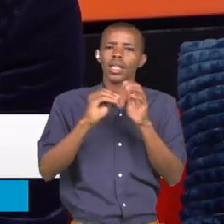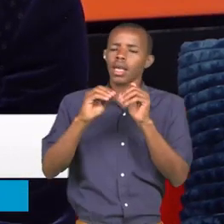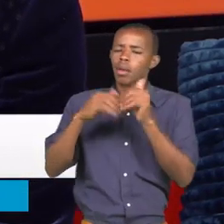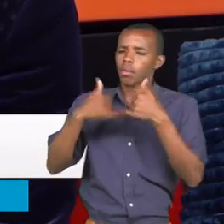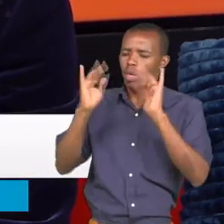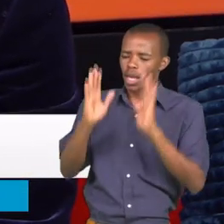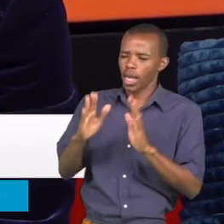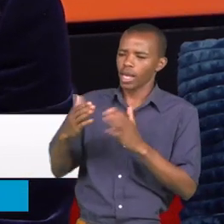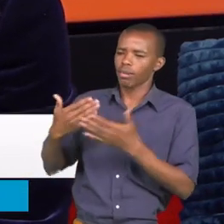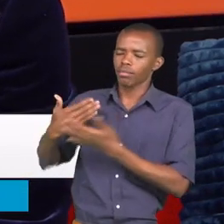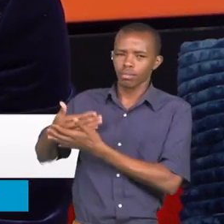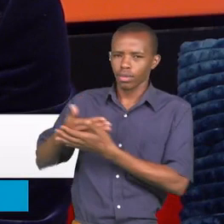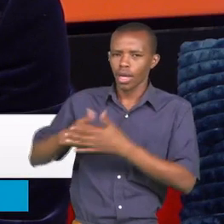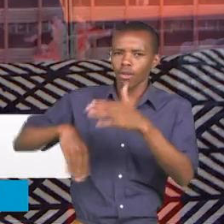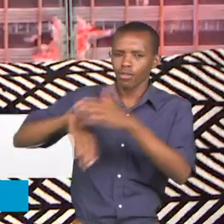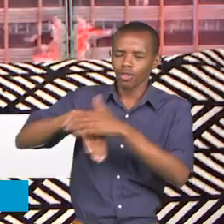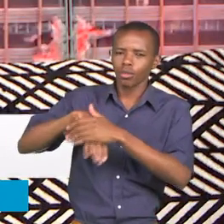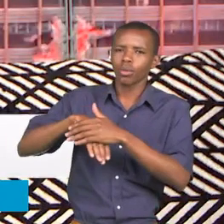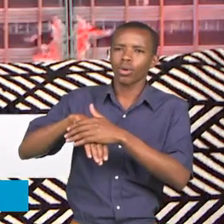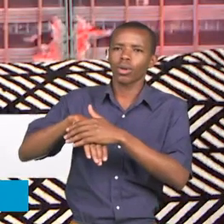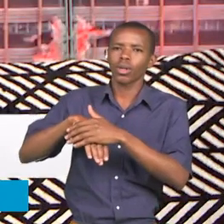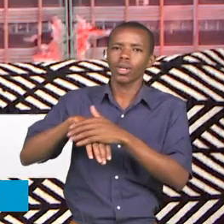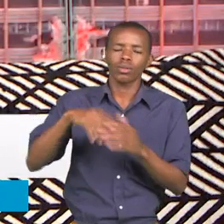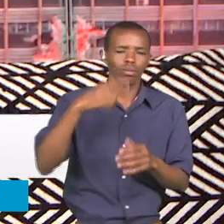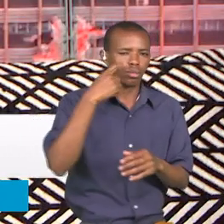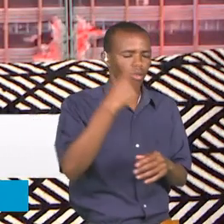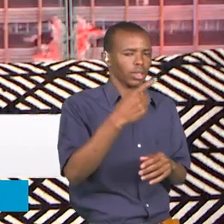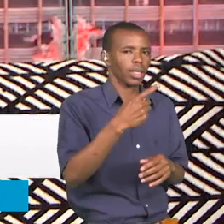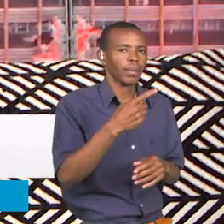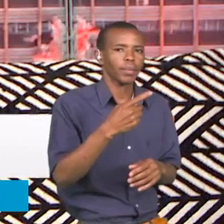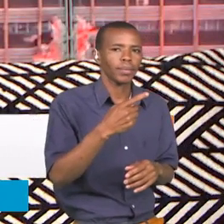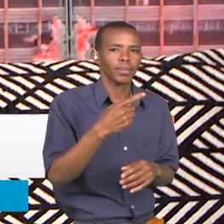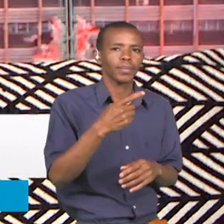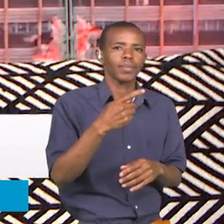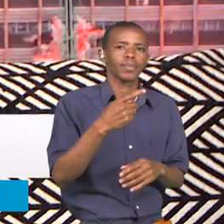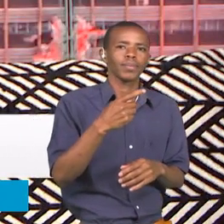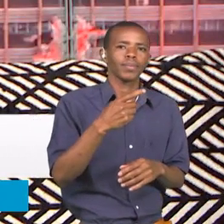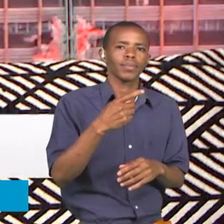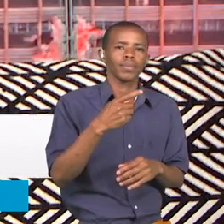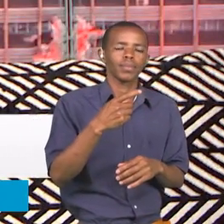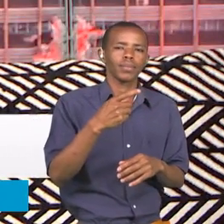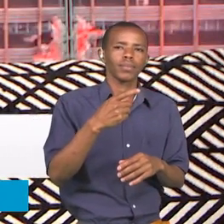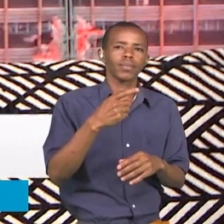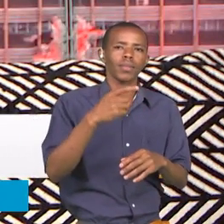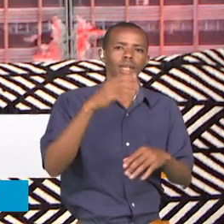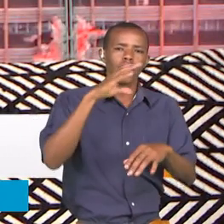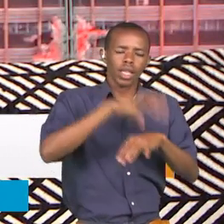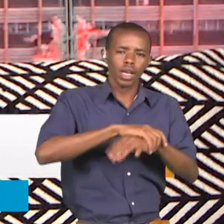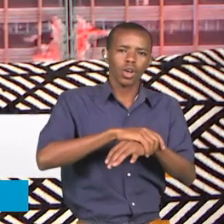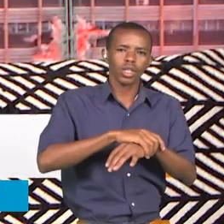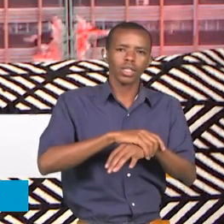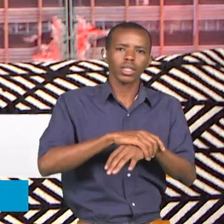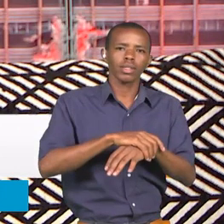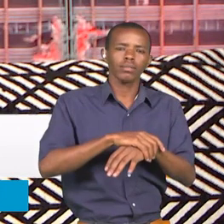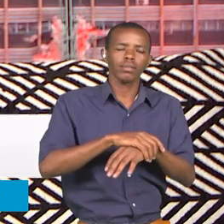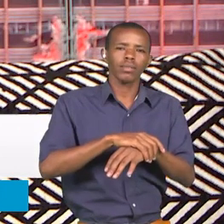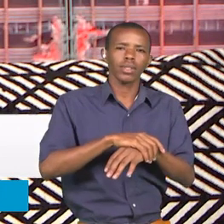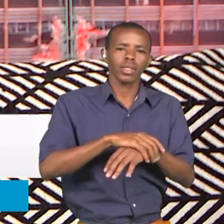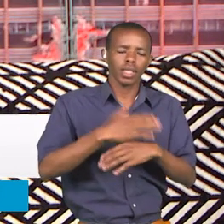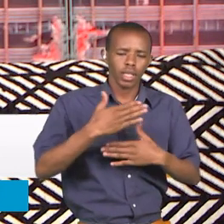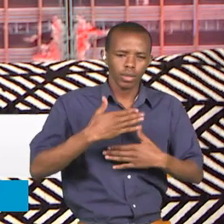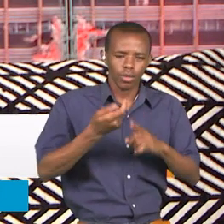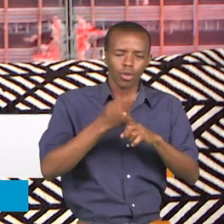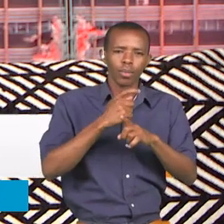rugby player. Yeah. Usually you'd find that they get the endorsements or the